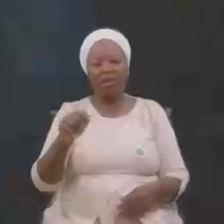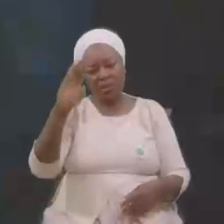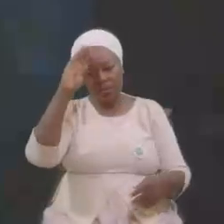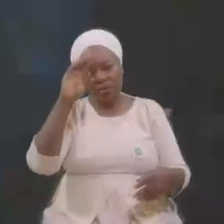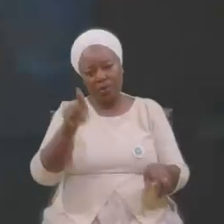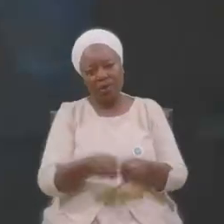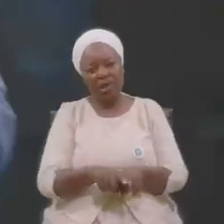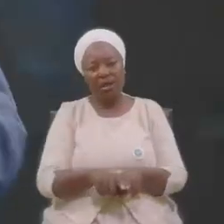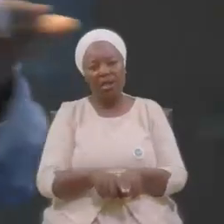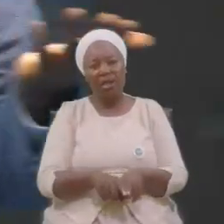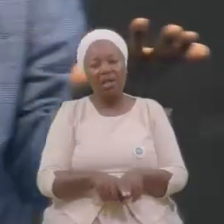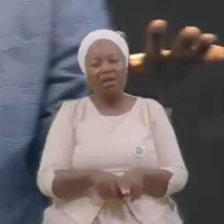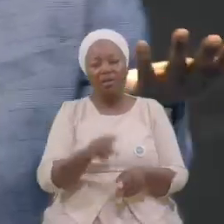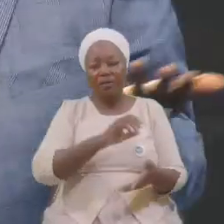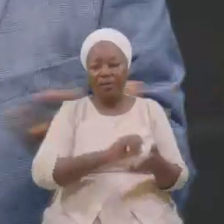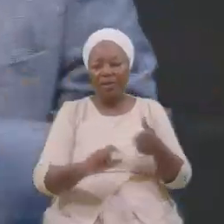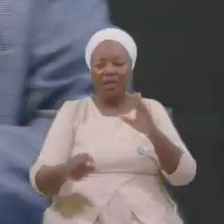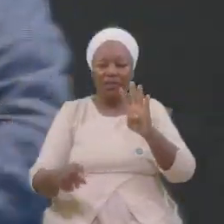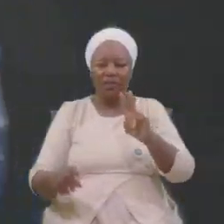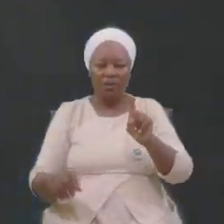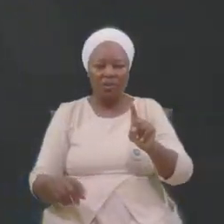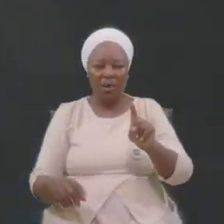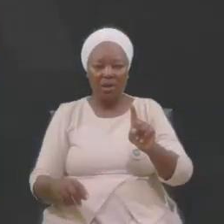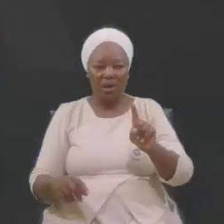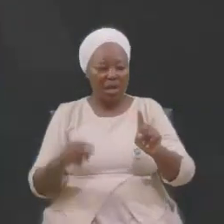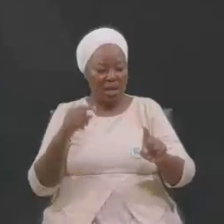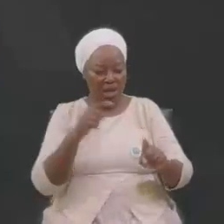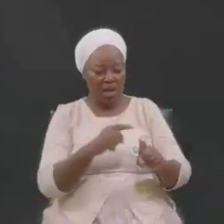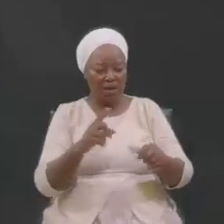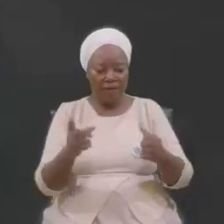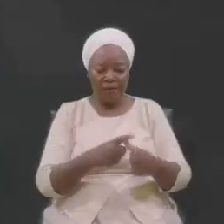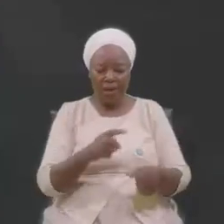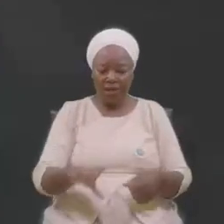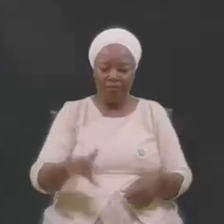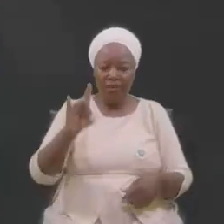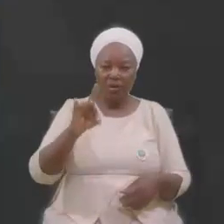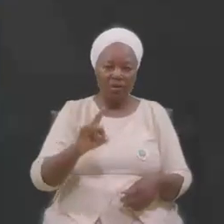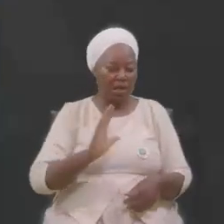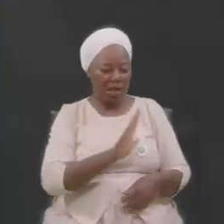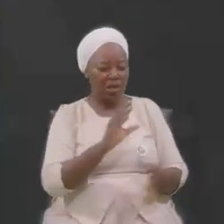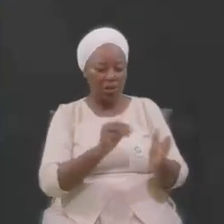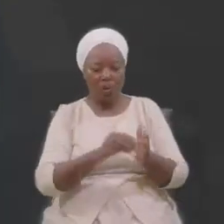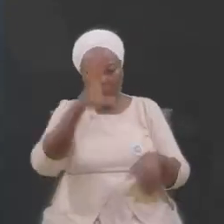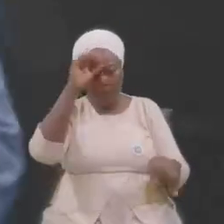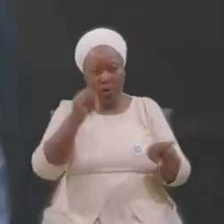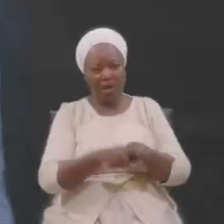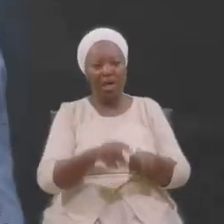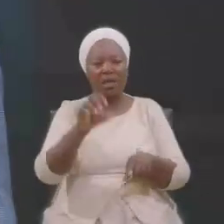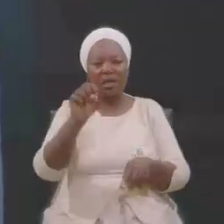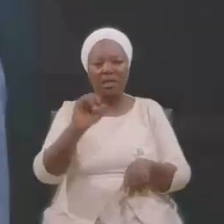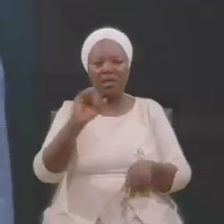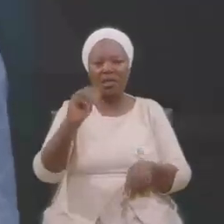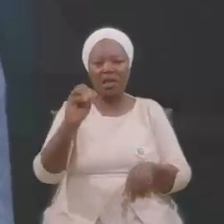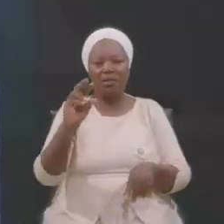first findeth his own brother Simon, and says unto him, we